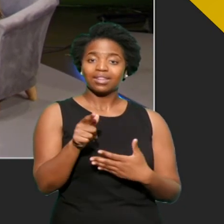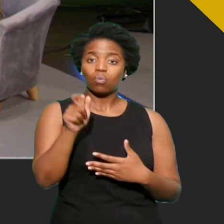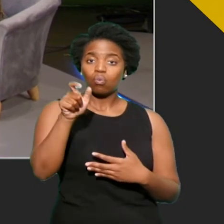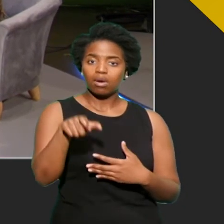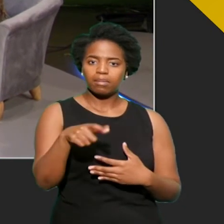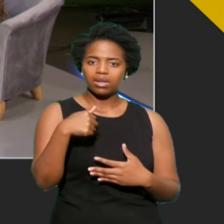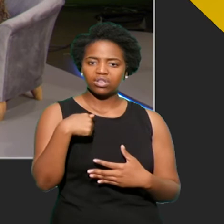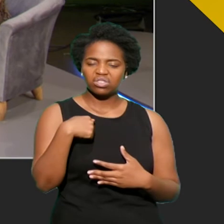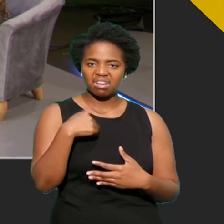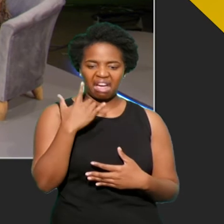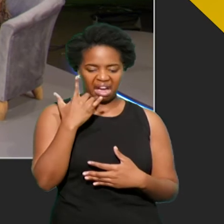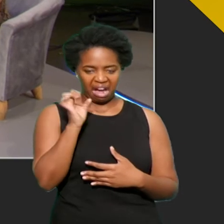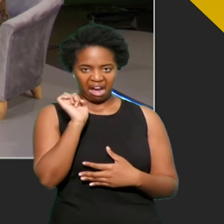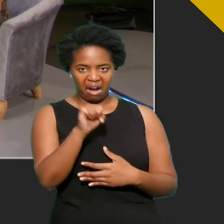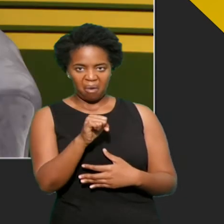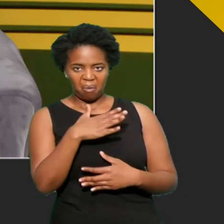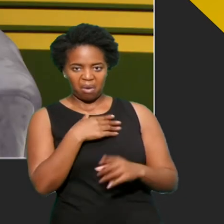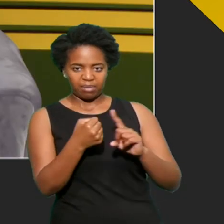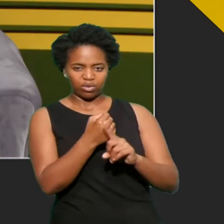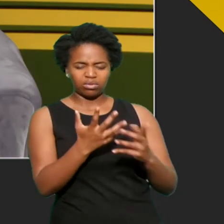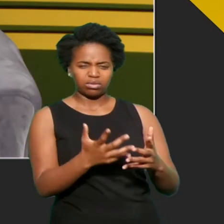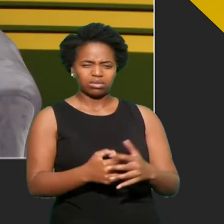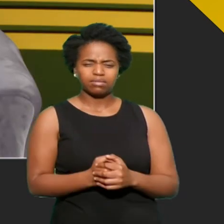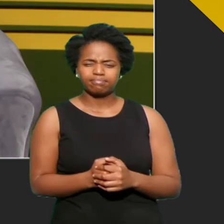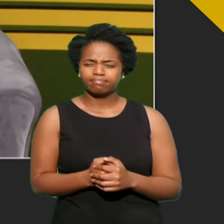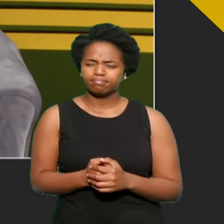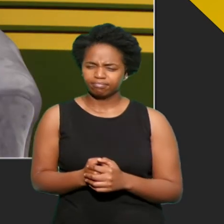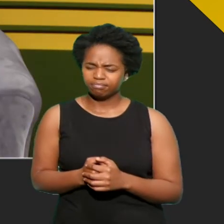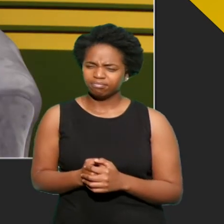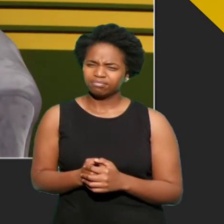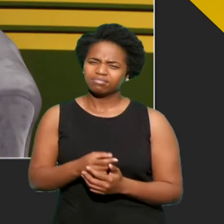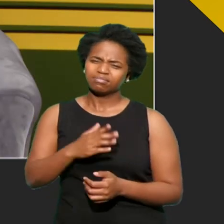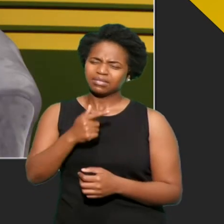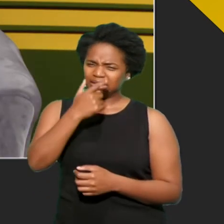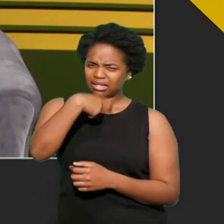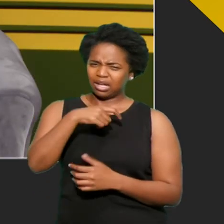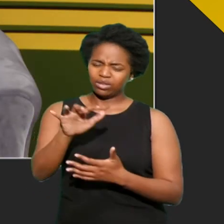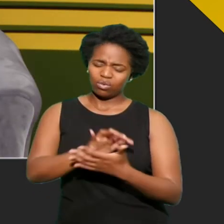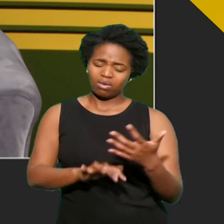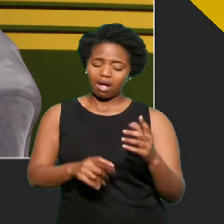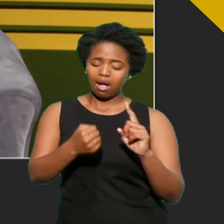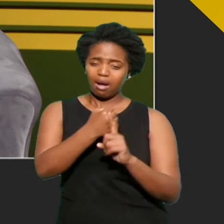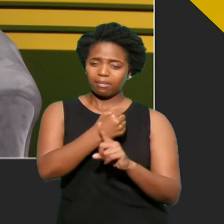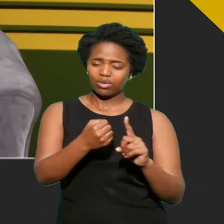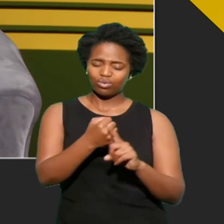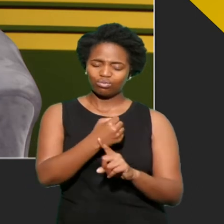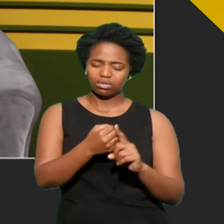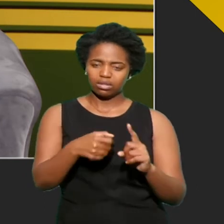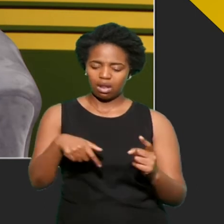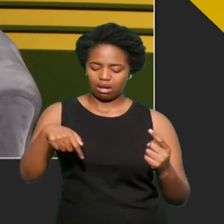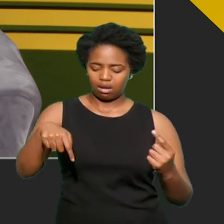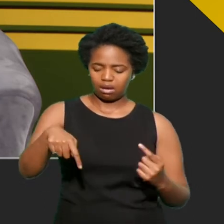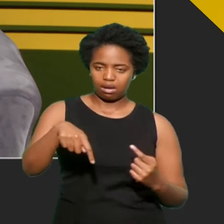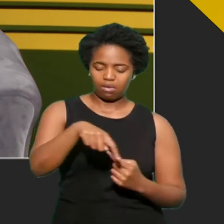actually shamed me. Sure. Sure, Anonymous, it's quite a very saddening story. And they say abuse has a cycle.